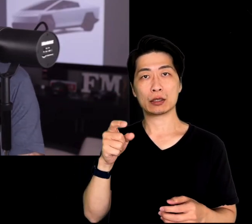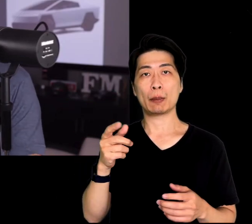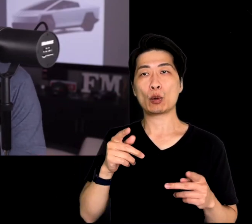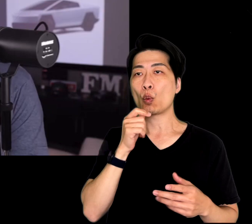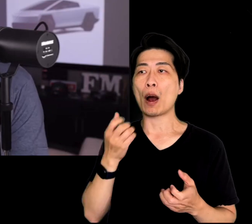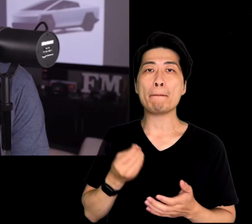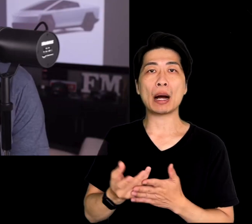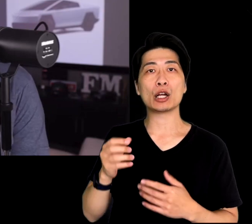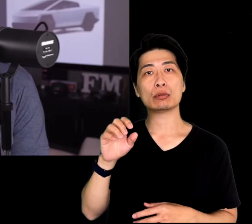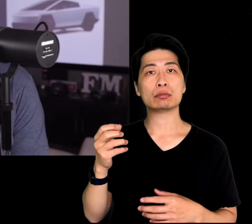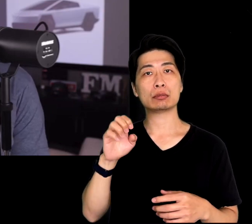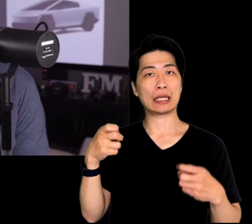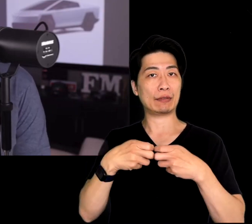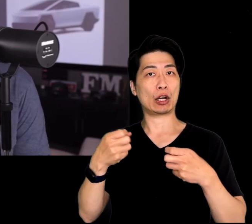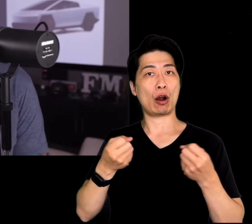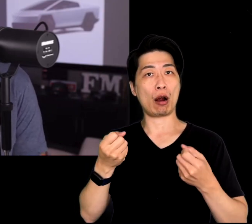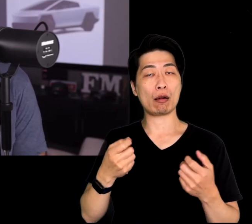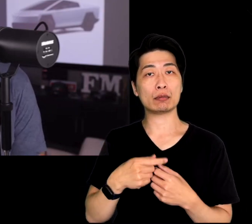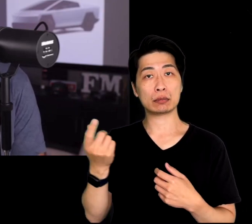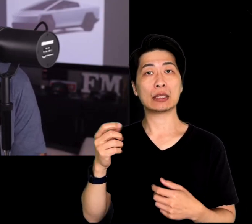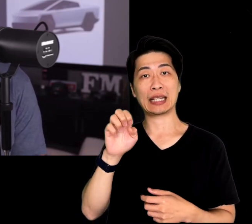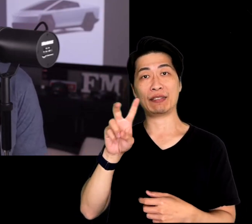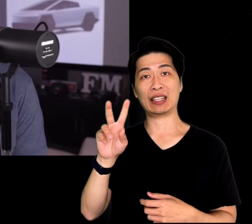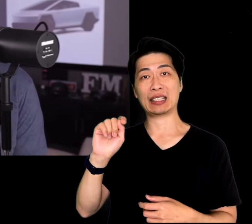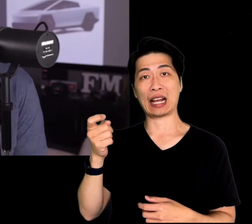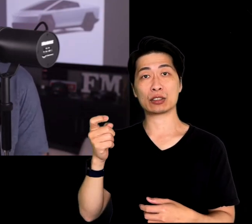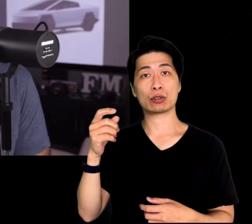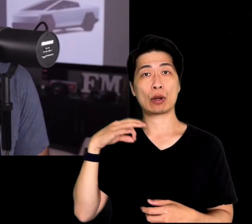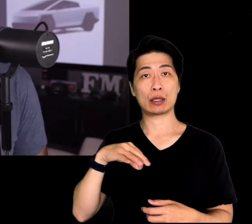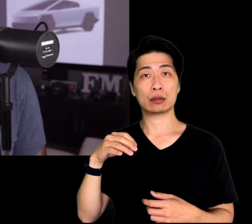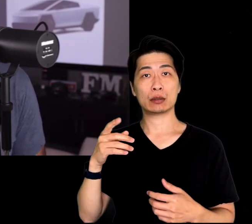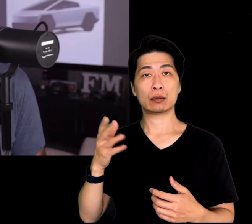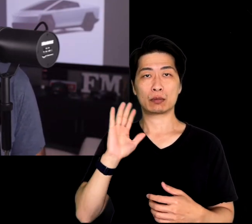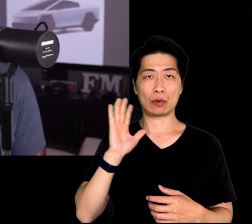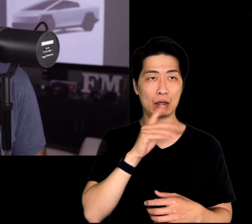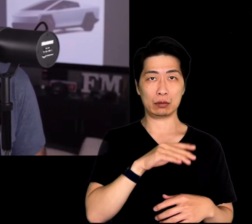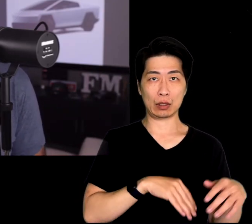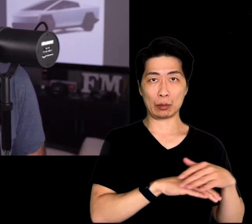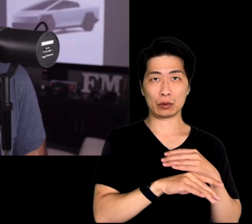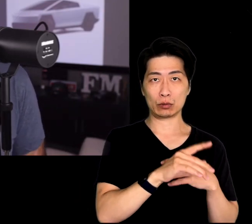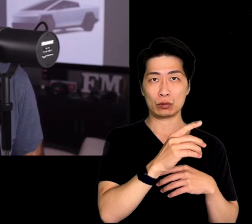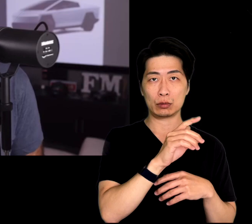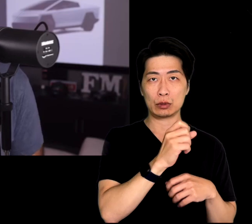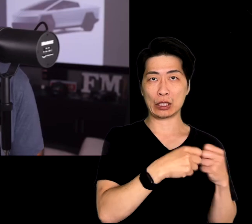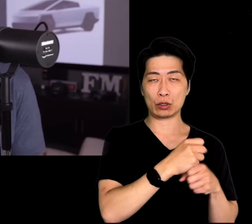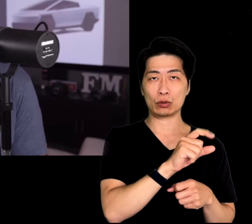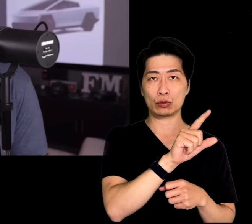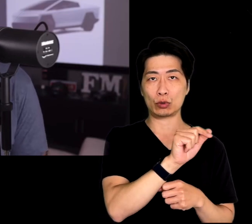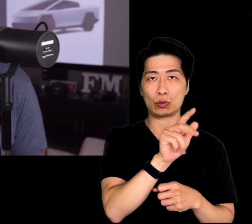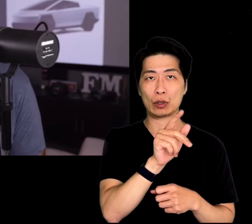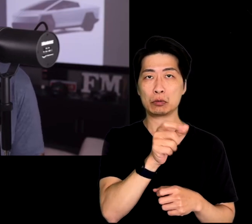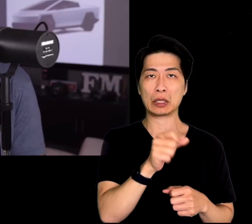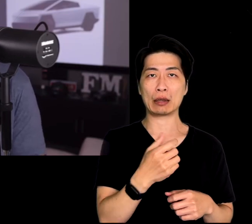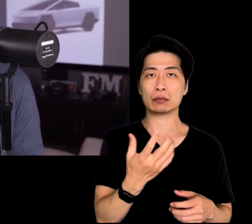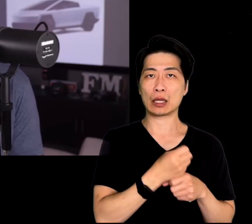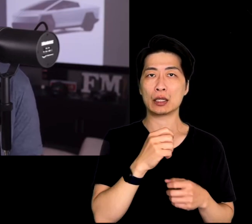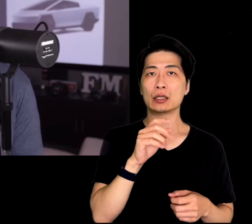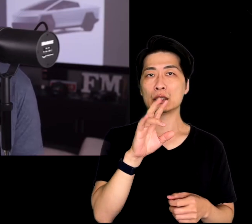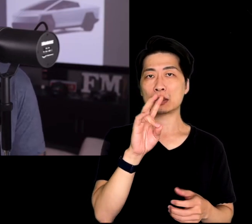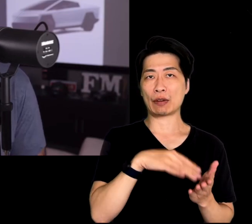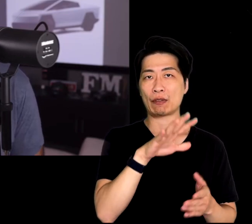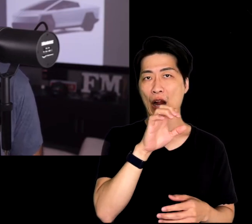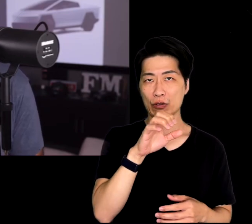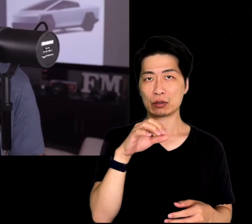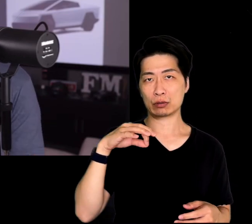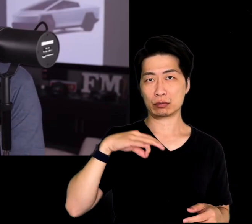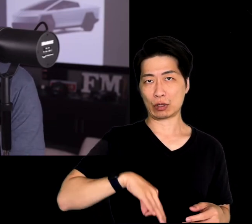car, the EV tax credit up through 2023, you were able to get $7,500 tax credit at the end of the year if you qualify classified